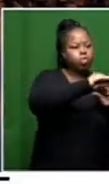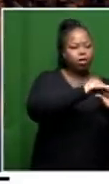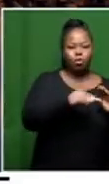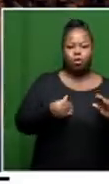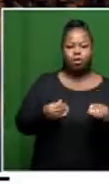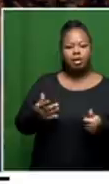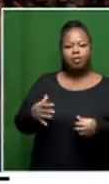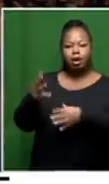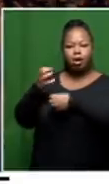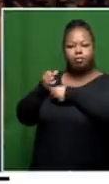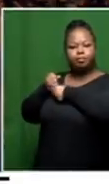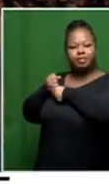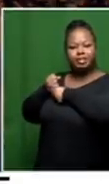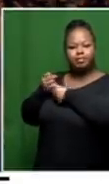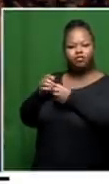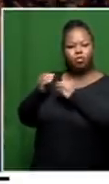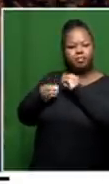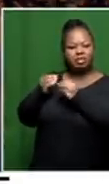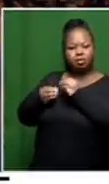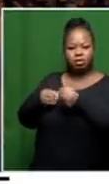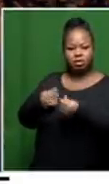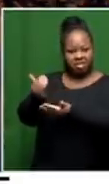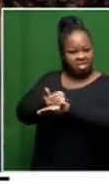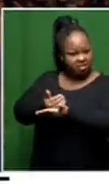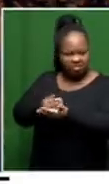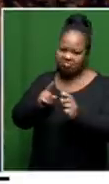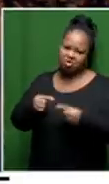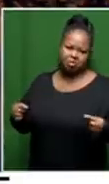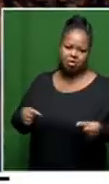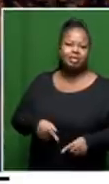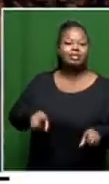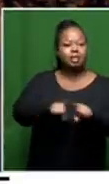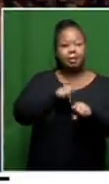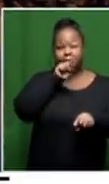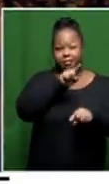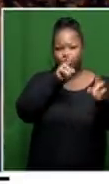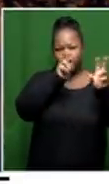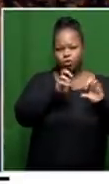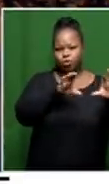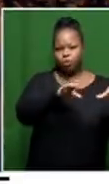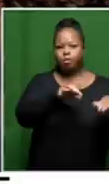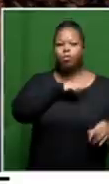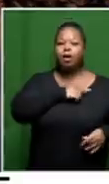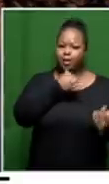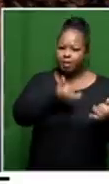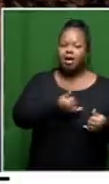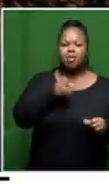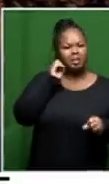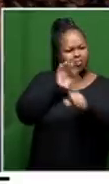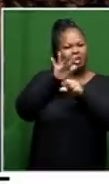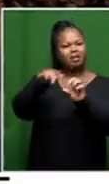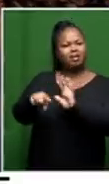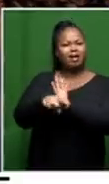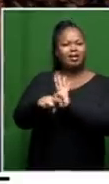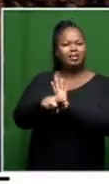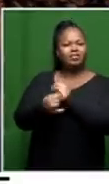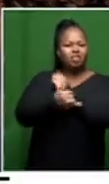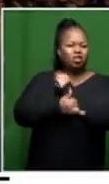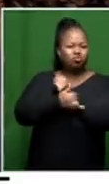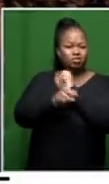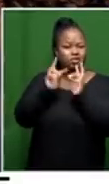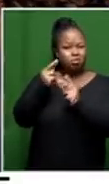spending maintenance budgets, which we've addressed. And ESCOM is really the case in point, which has come back to bite the country. I mean, if we look back